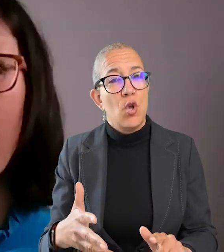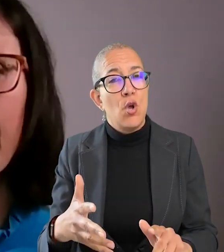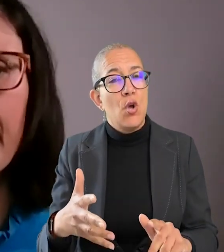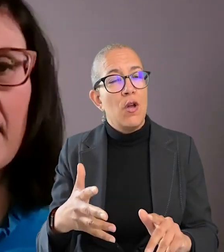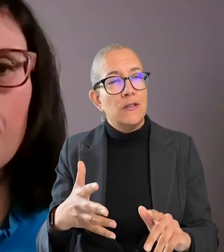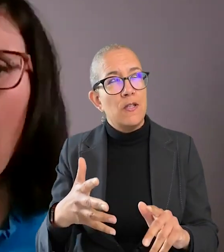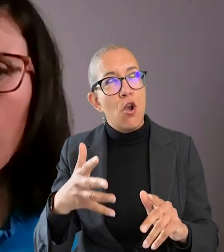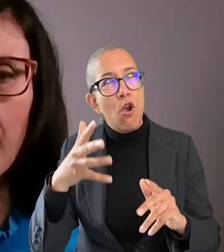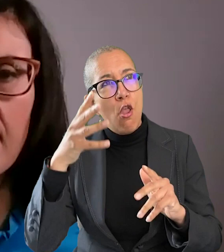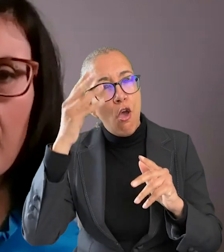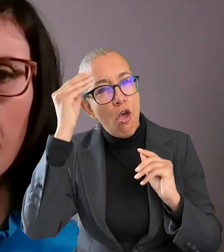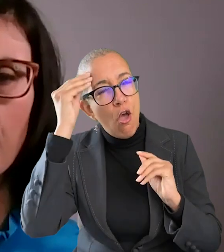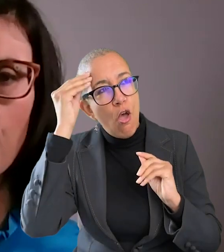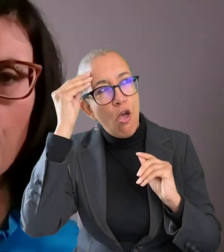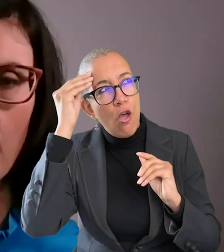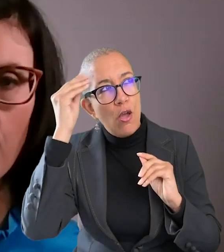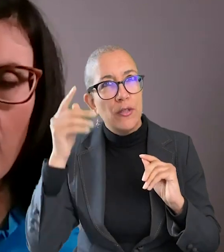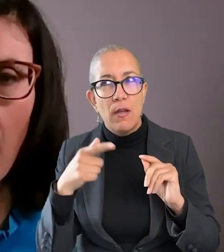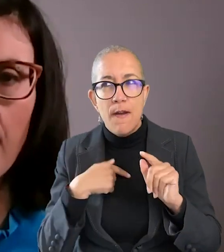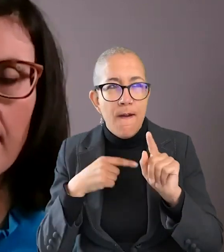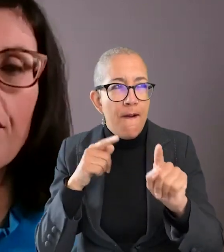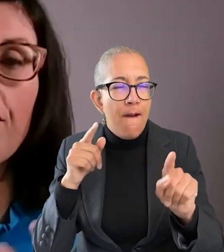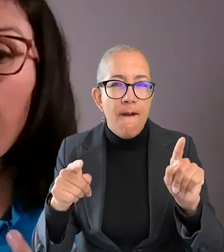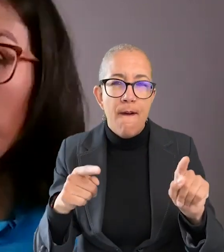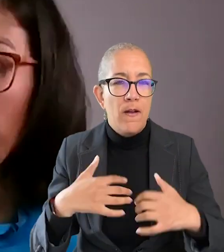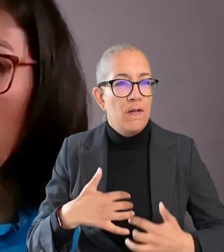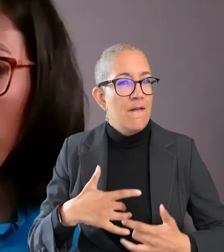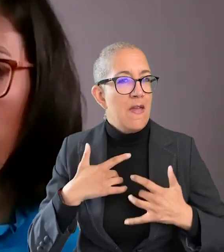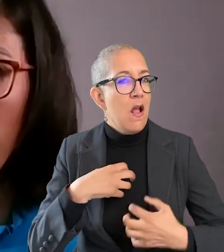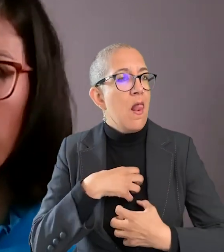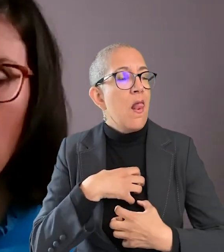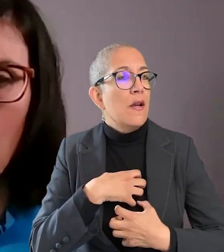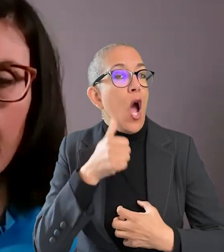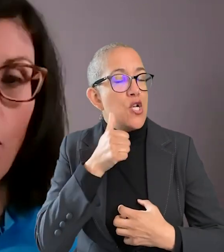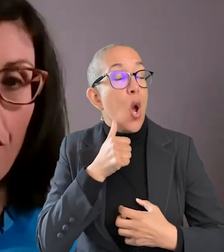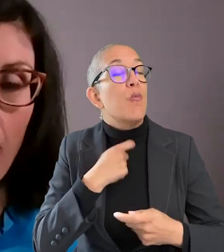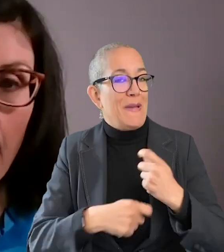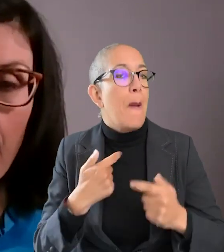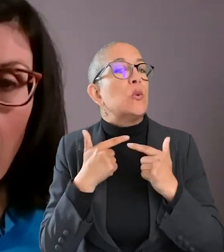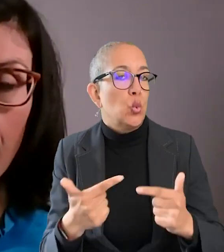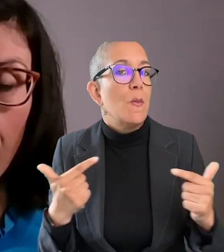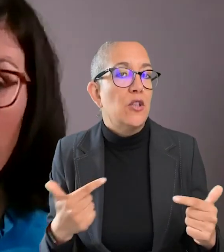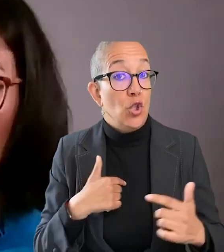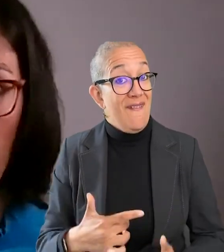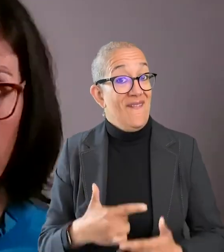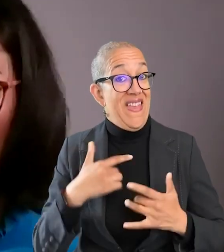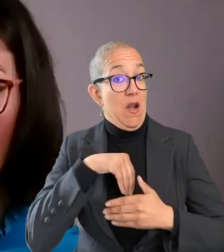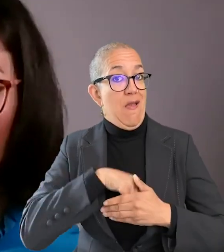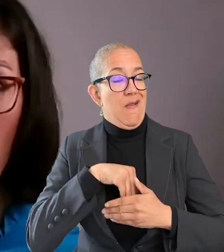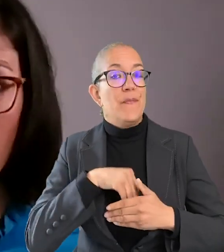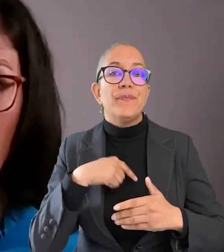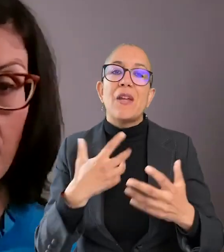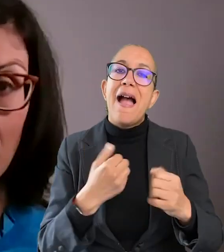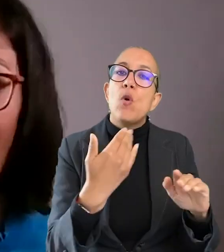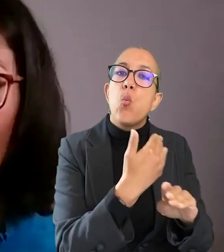of when it is perhaps getting a bit too much. And it's a feeling. It's one that I have, and I employ a